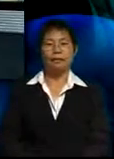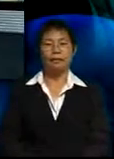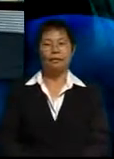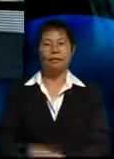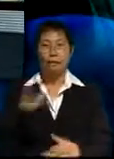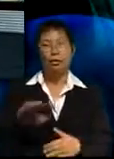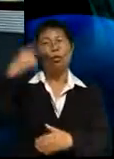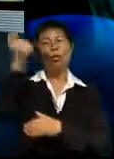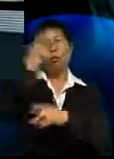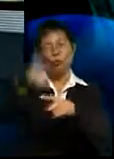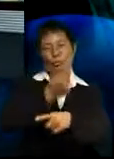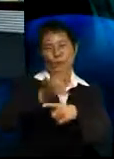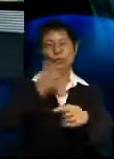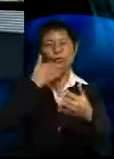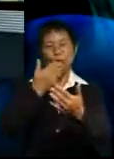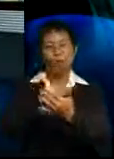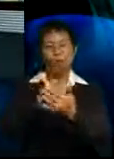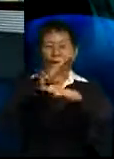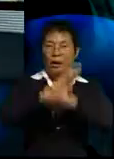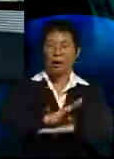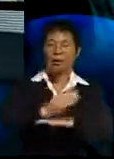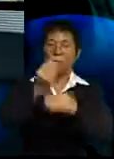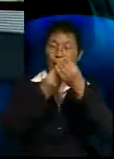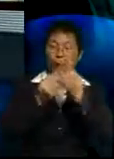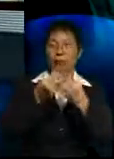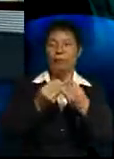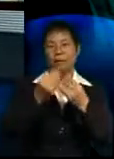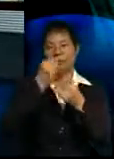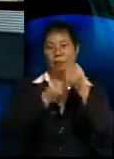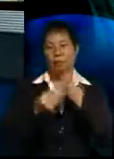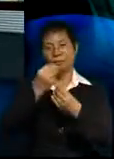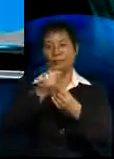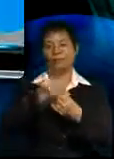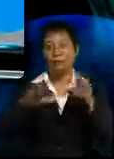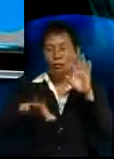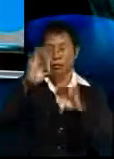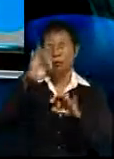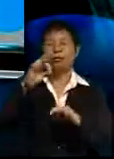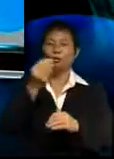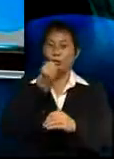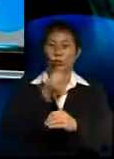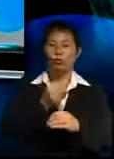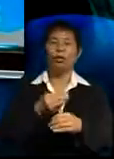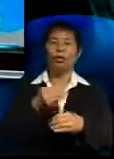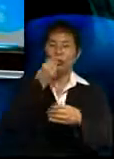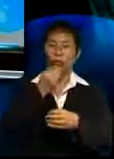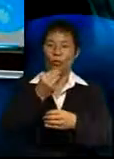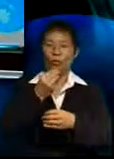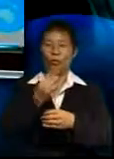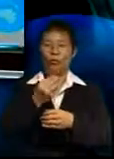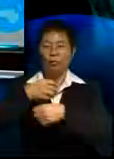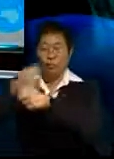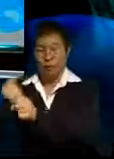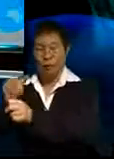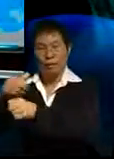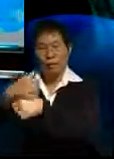We should always practice good eating habits and be critical about our choice of food. Food manufacturers have their